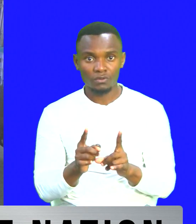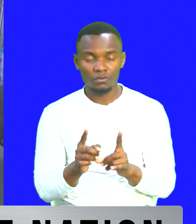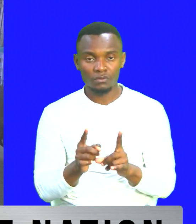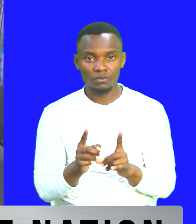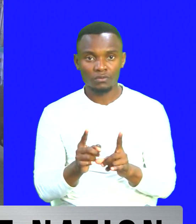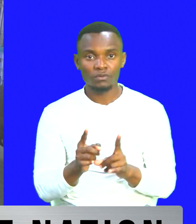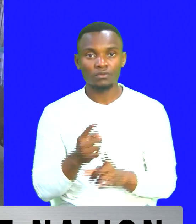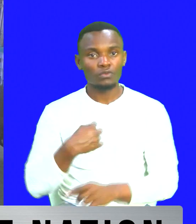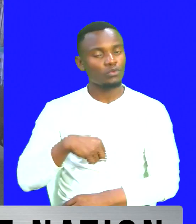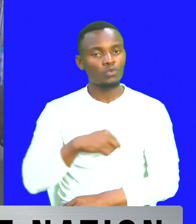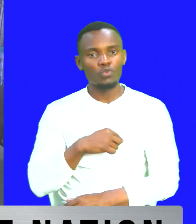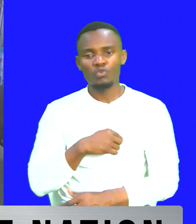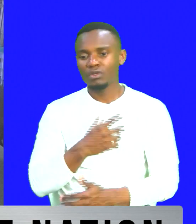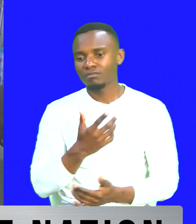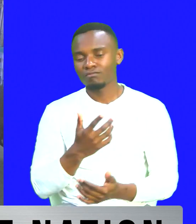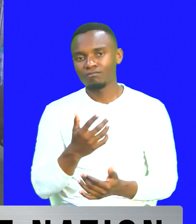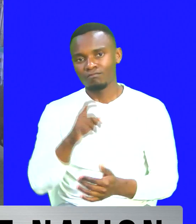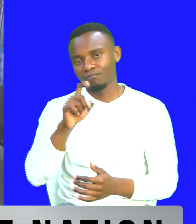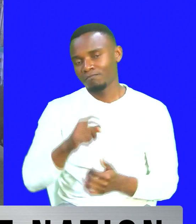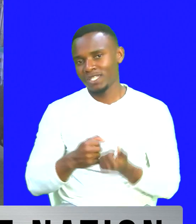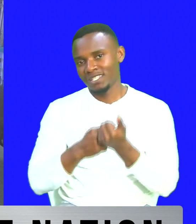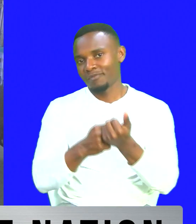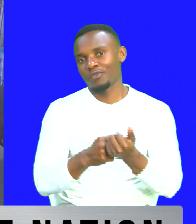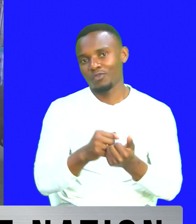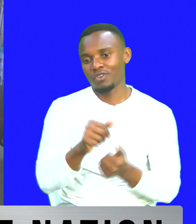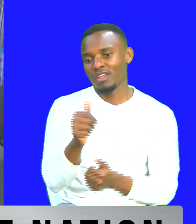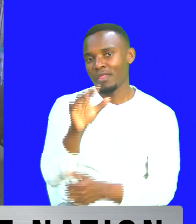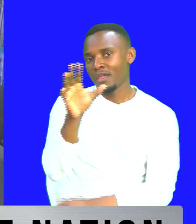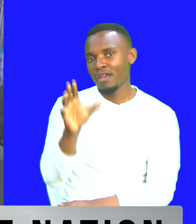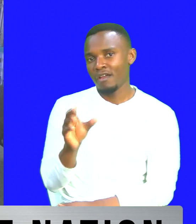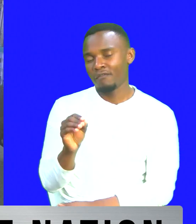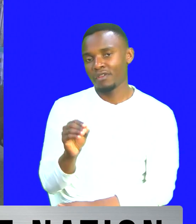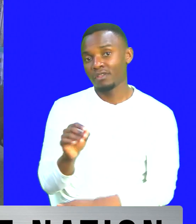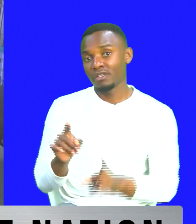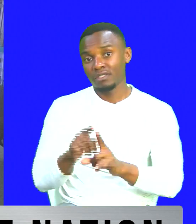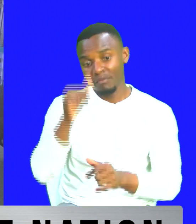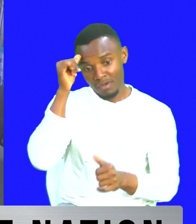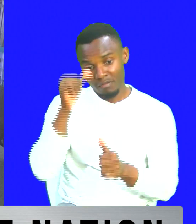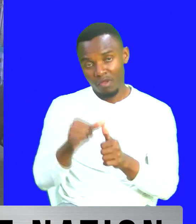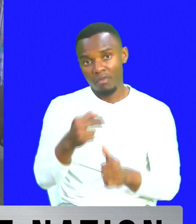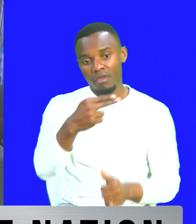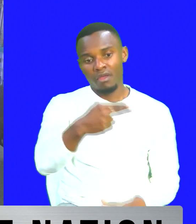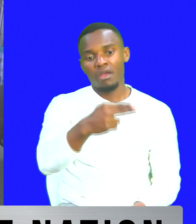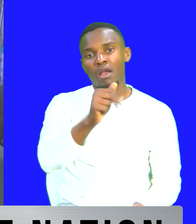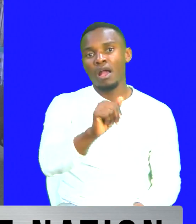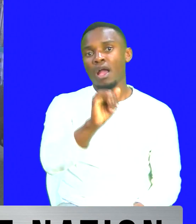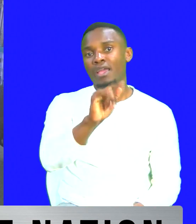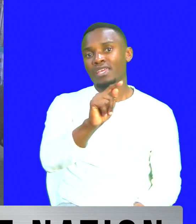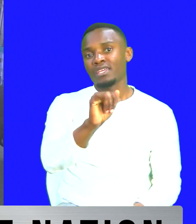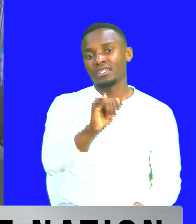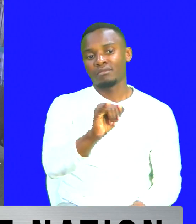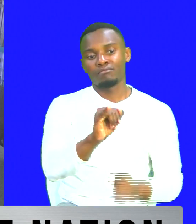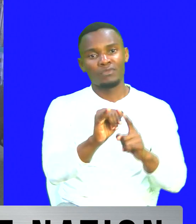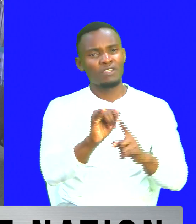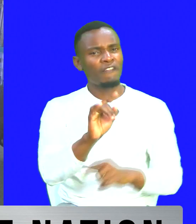need to, we need to support our fellow Africans. You remember Haiti is one of the countries, actually it's one of the